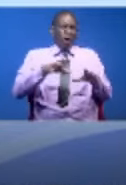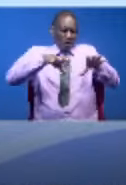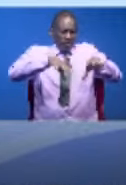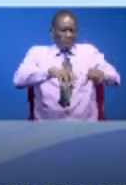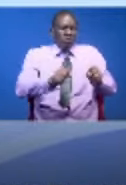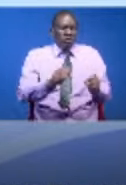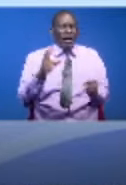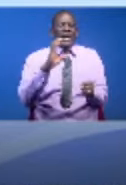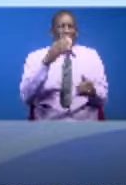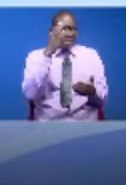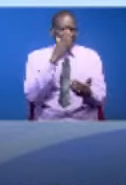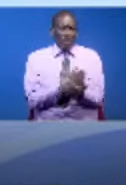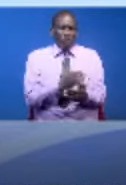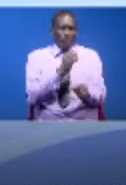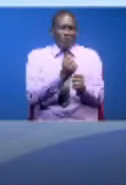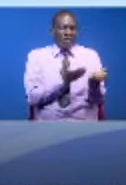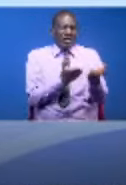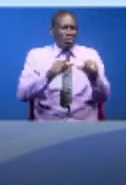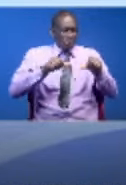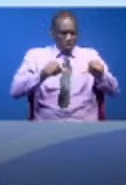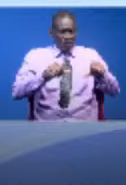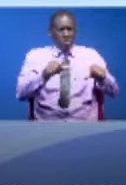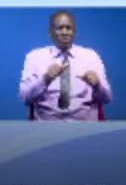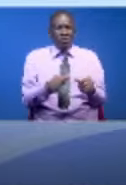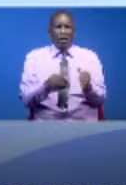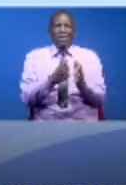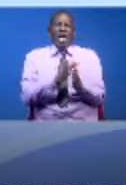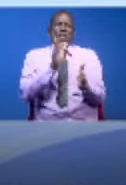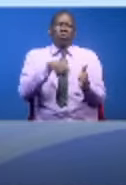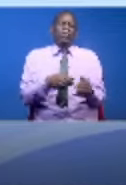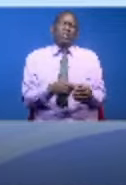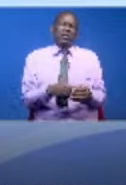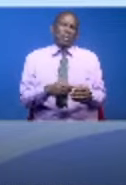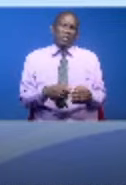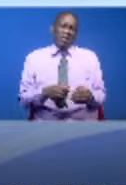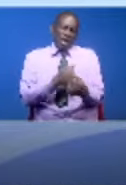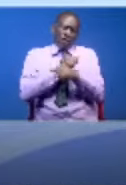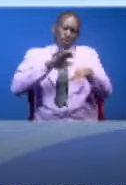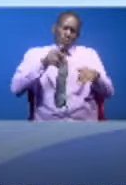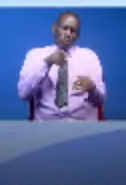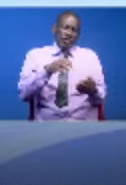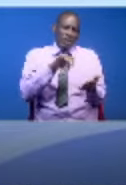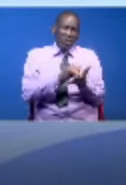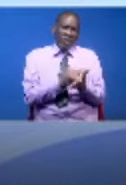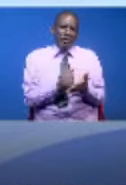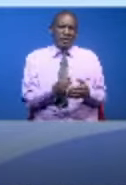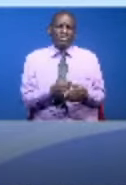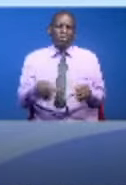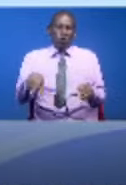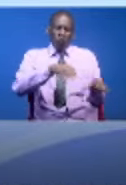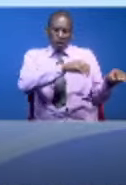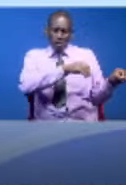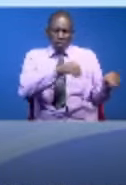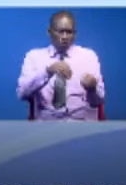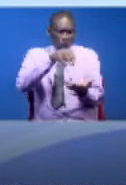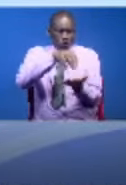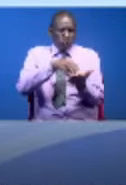to actually make their businesses sustainable. And what I like about this is that we moved from a stage